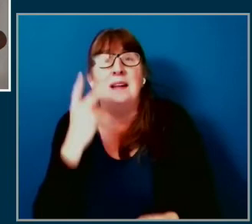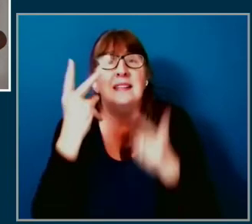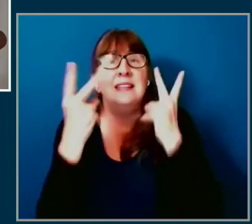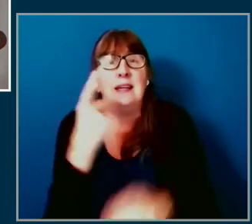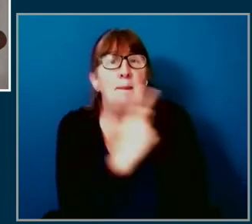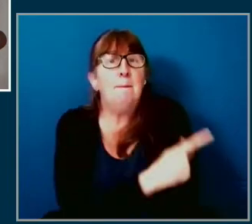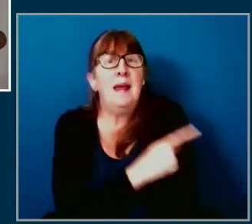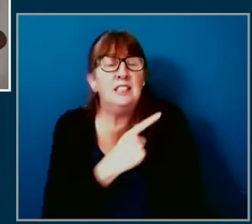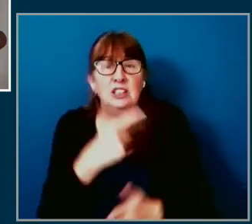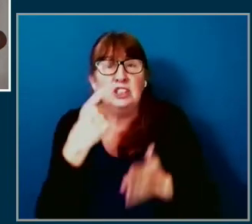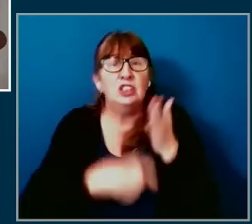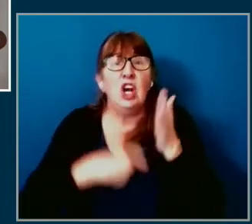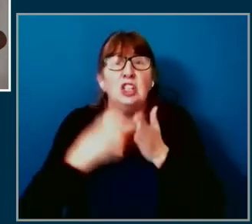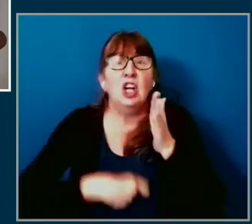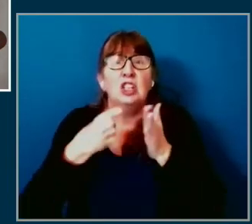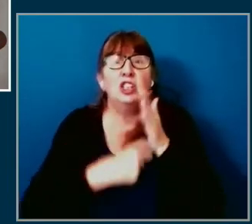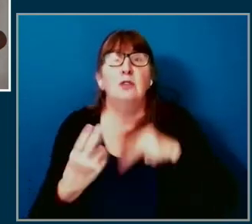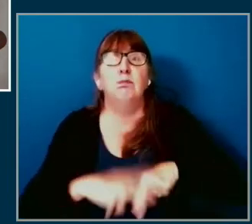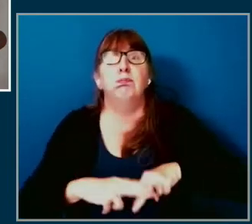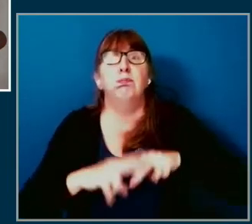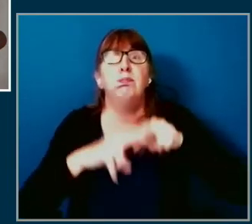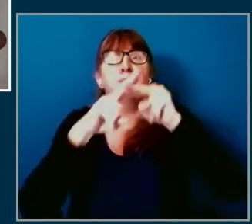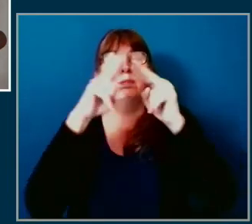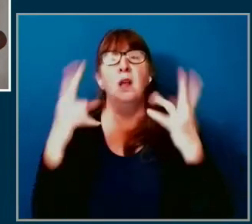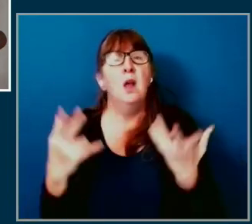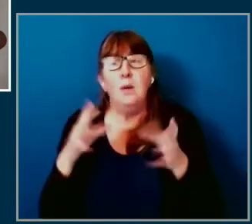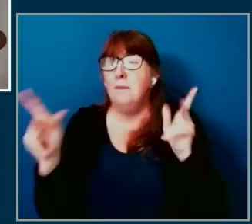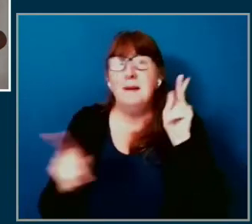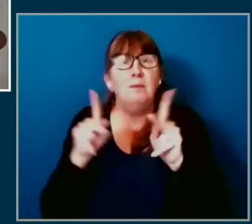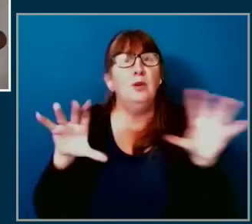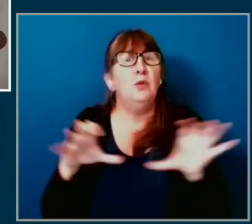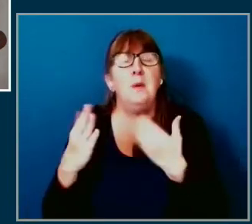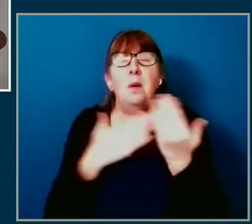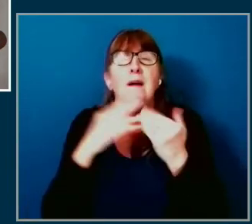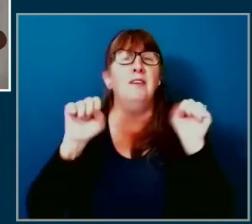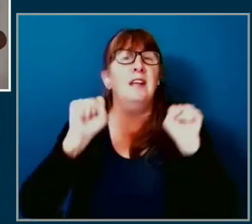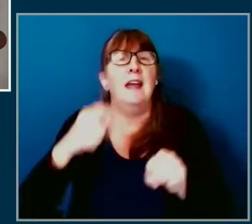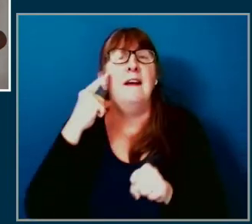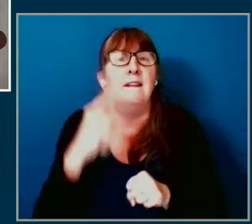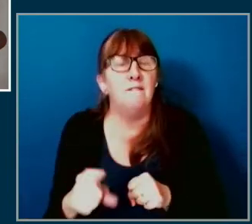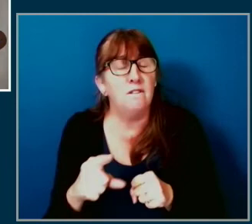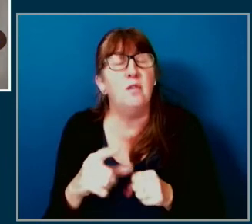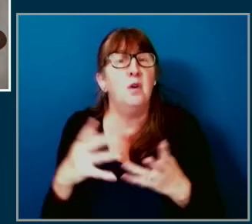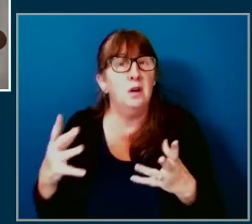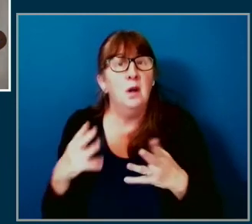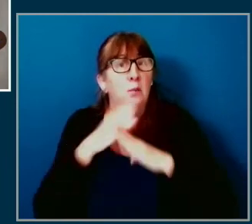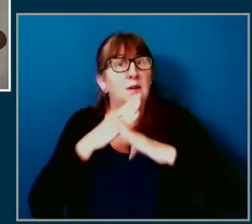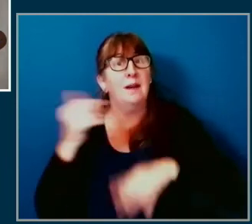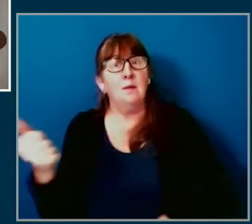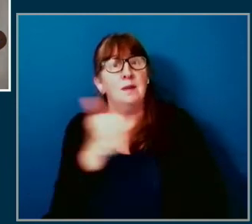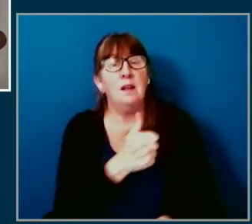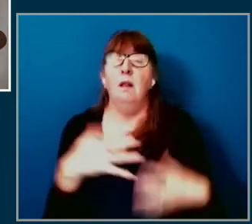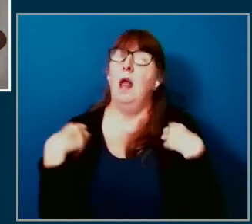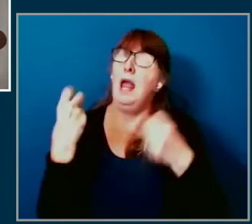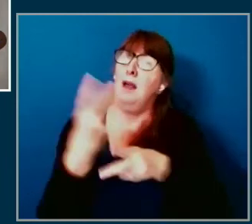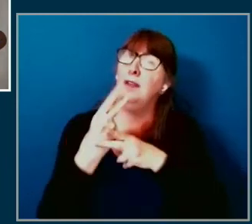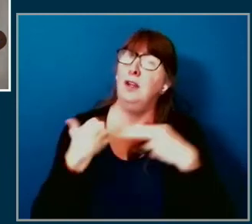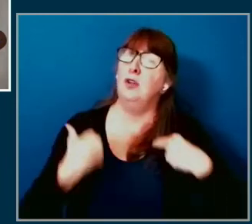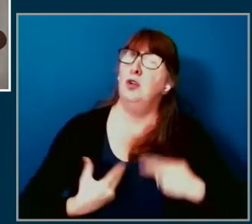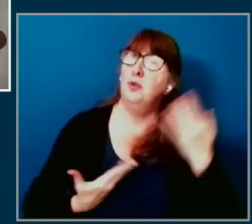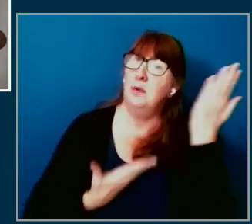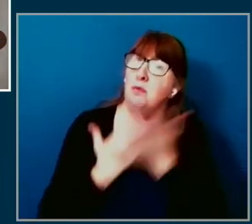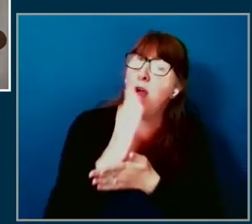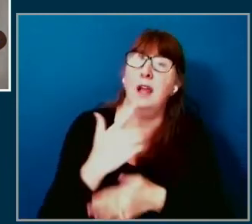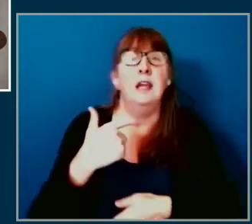everything possible to protect themselves. I believe healthcare is a human right, and I proudly authored the original